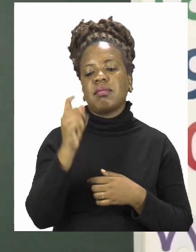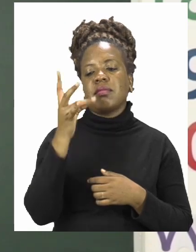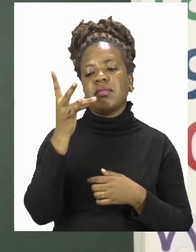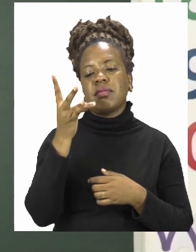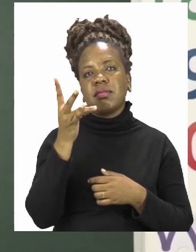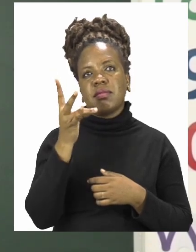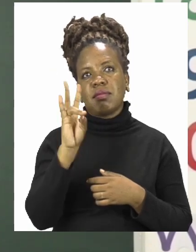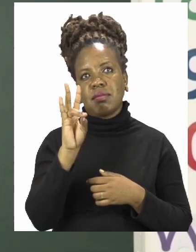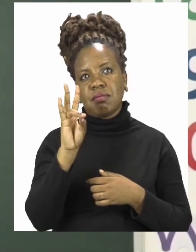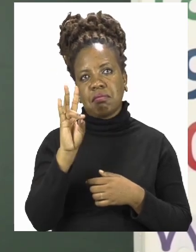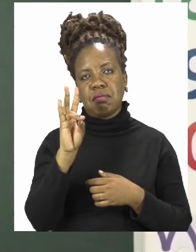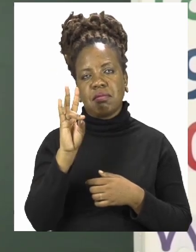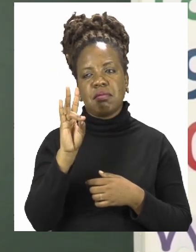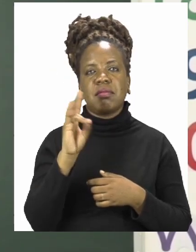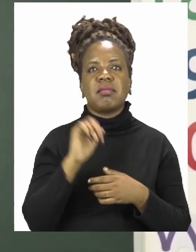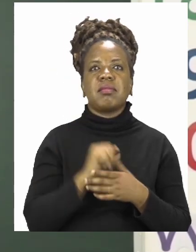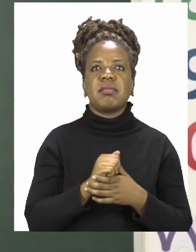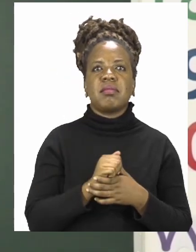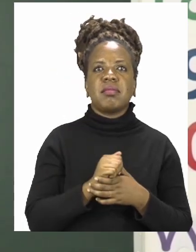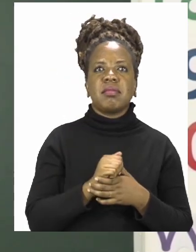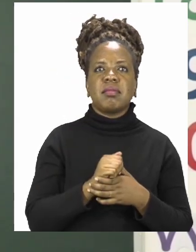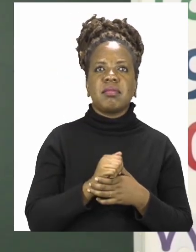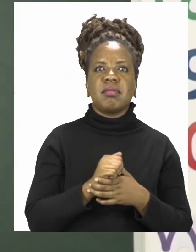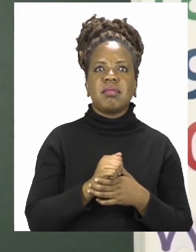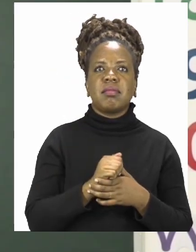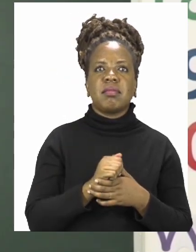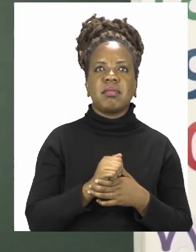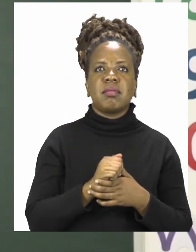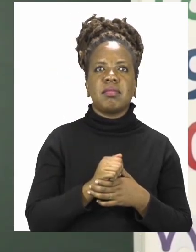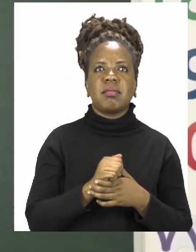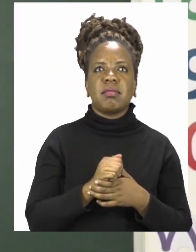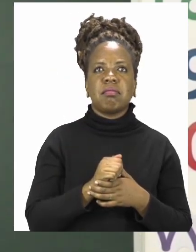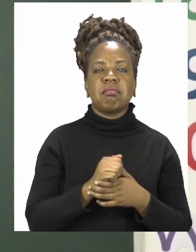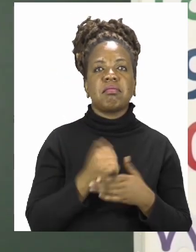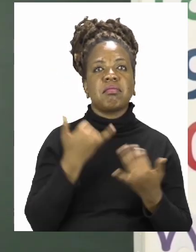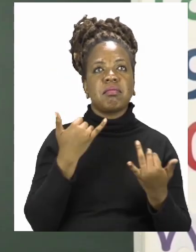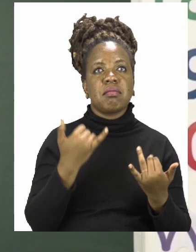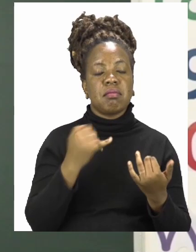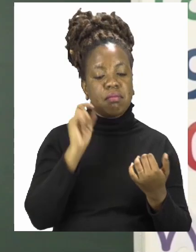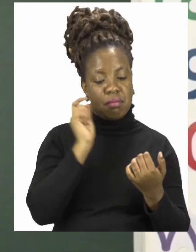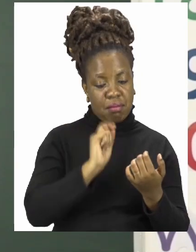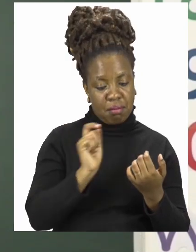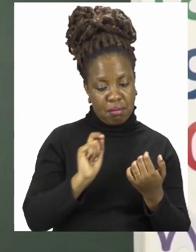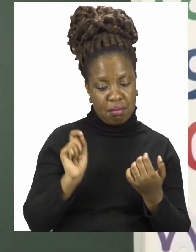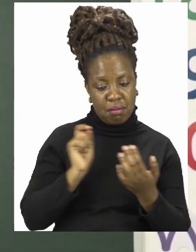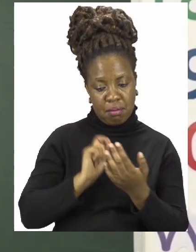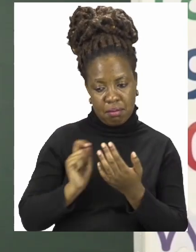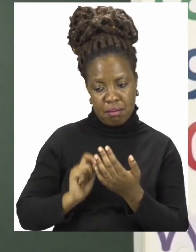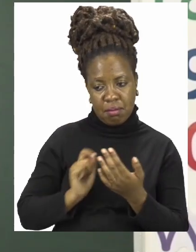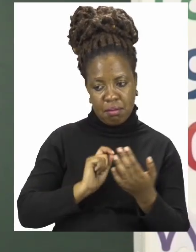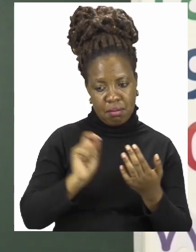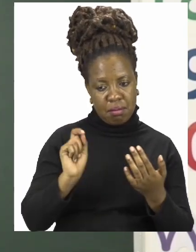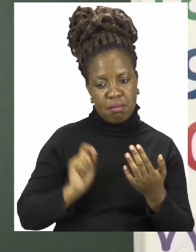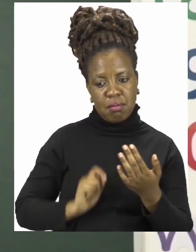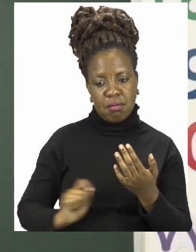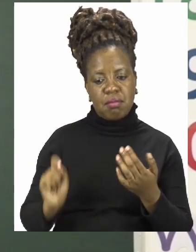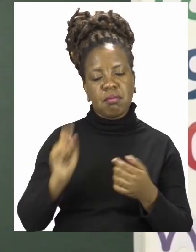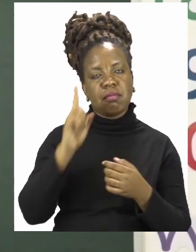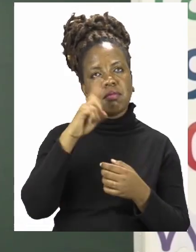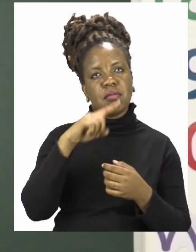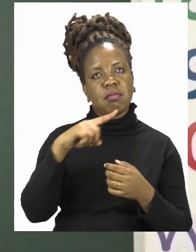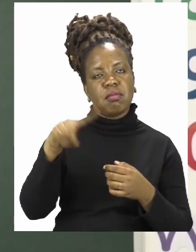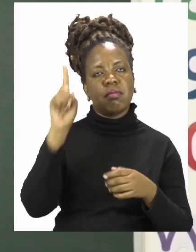7:30. Good job. Now it's going to be your job to write the correct time.